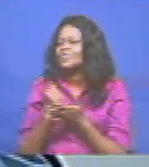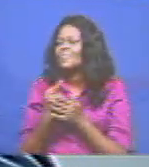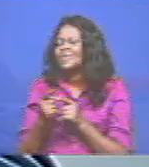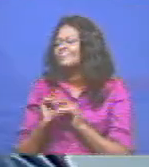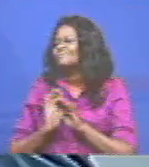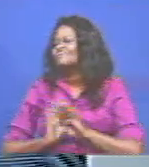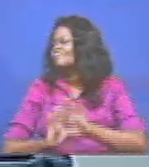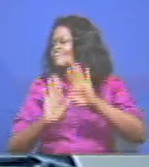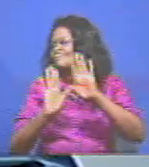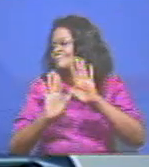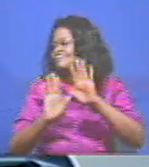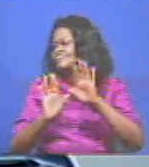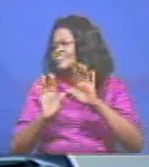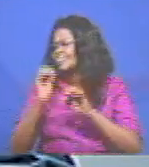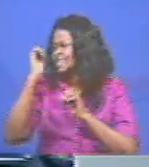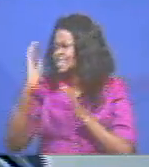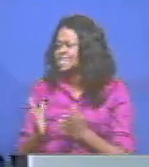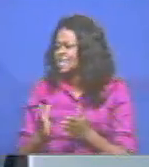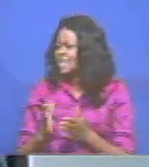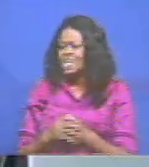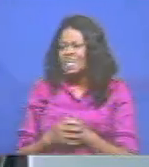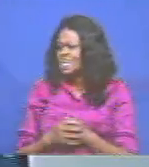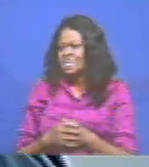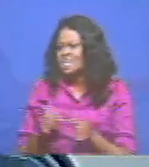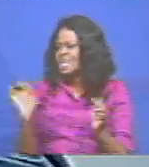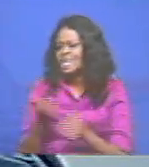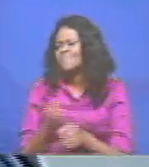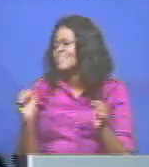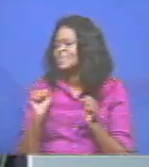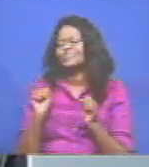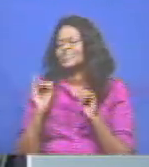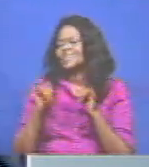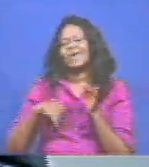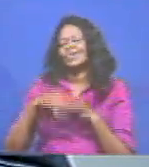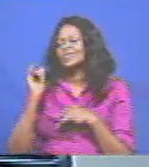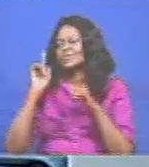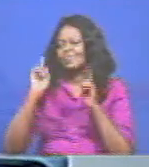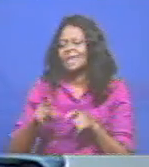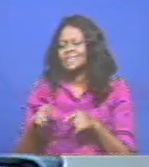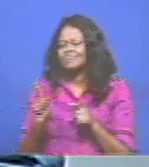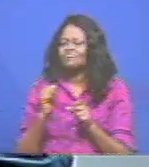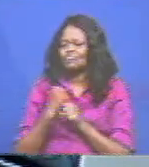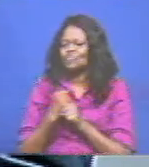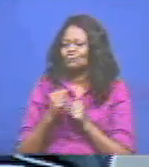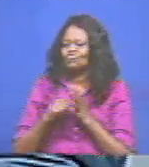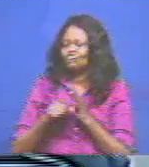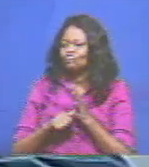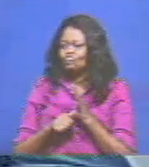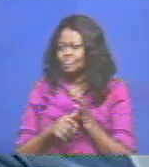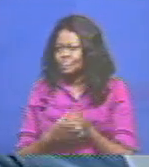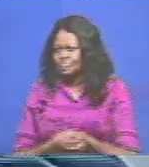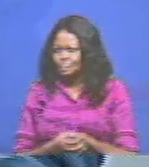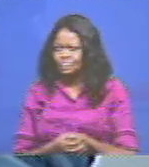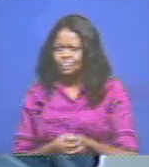there, mm-hmm. and they are politicians, yes, and they cannot just stay that way. Mm. Because they need also to prepare themselves. Indeed. Yes. Okay.